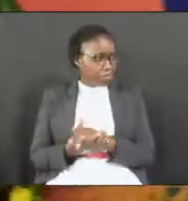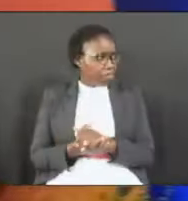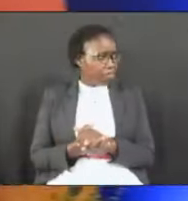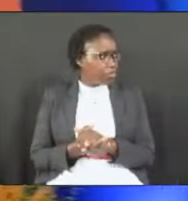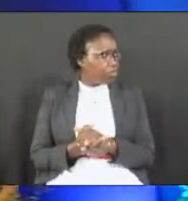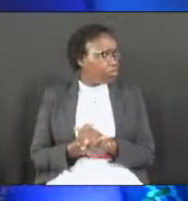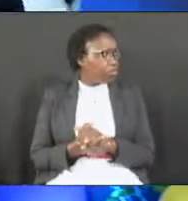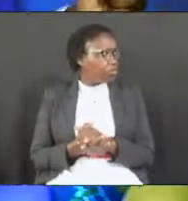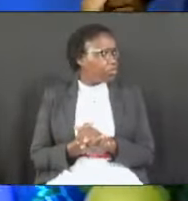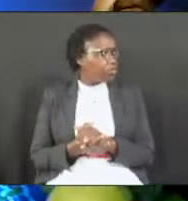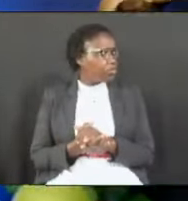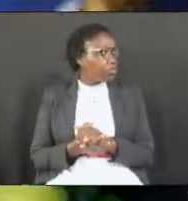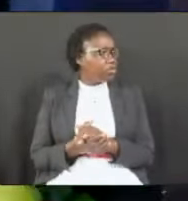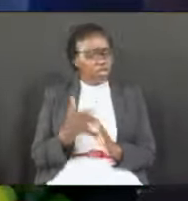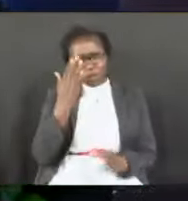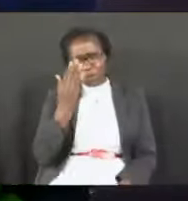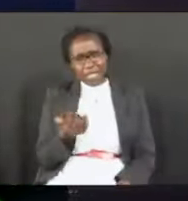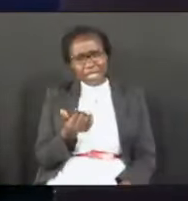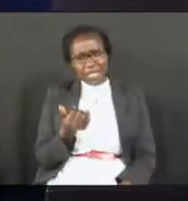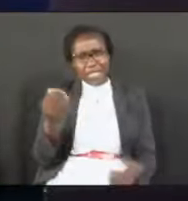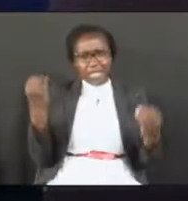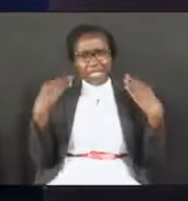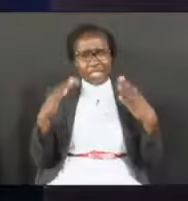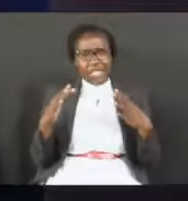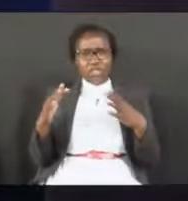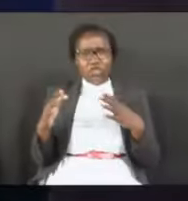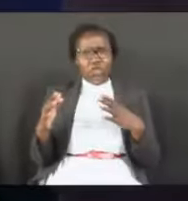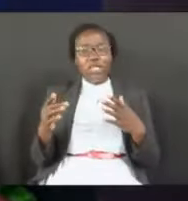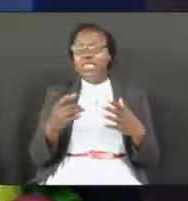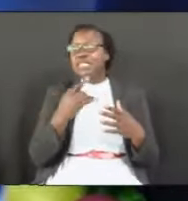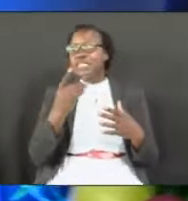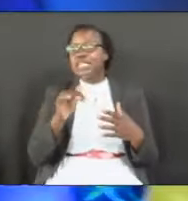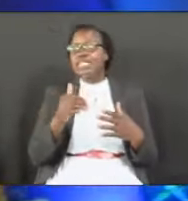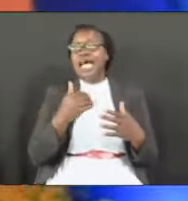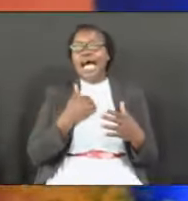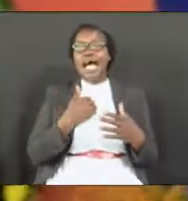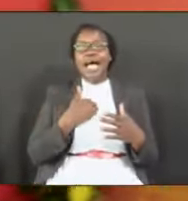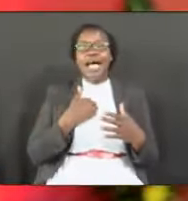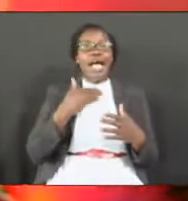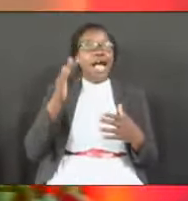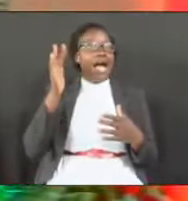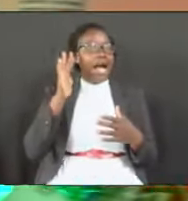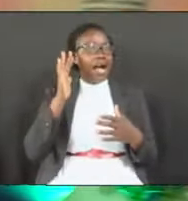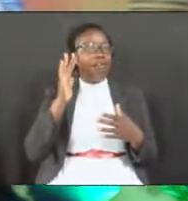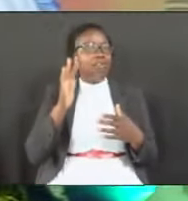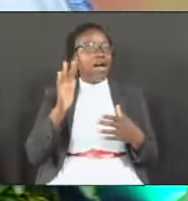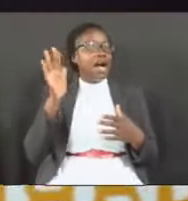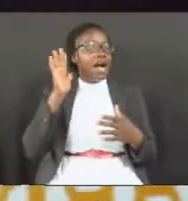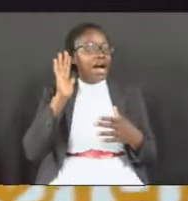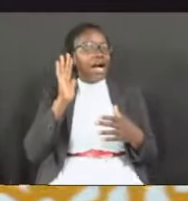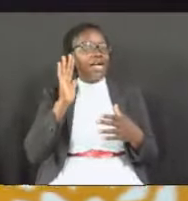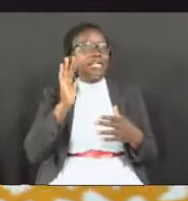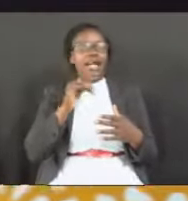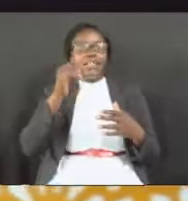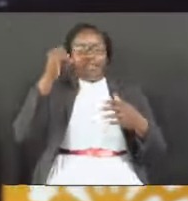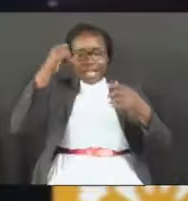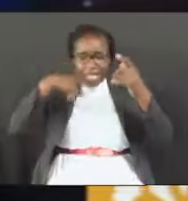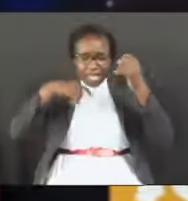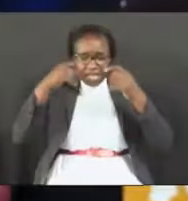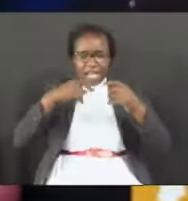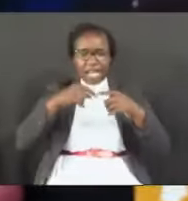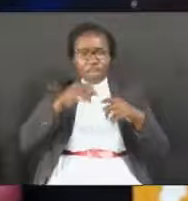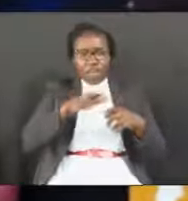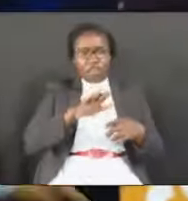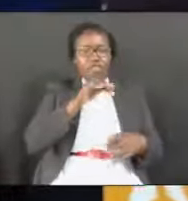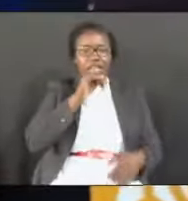Have you ever thought, what? The angel comes and says, I have heard the cry of the